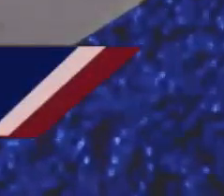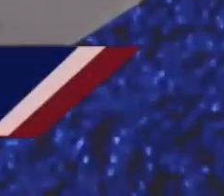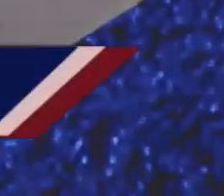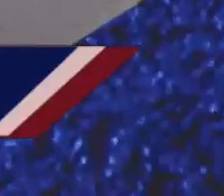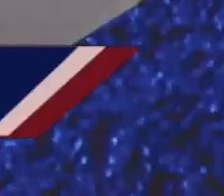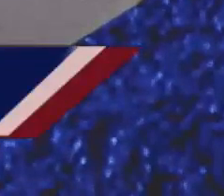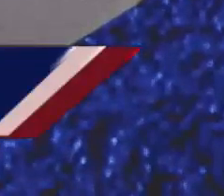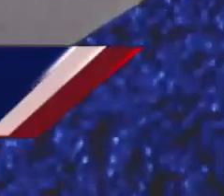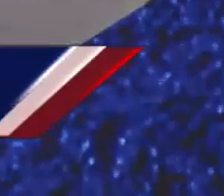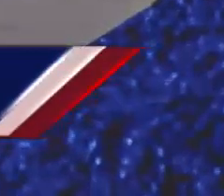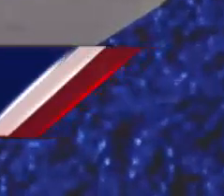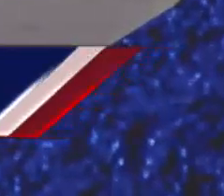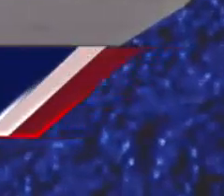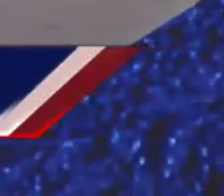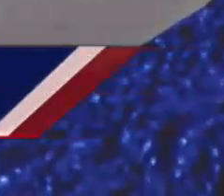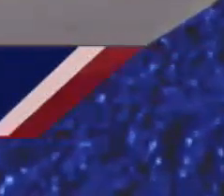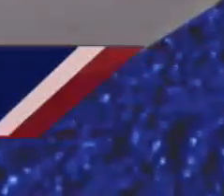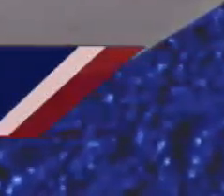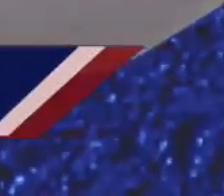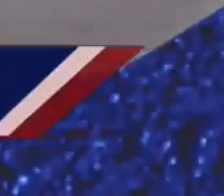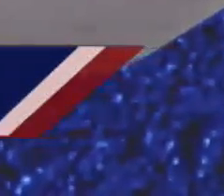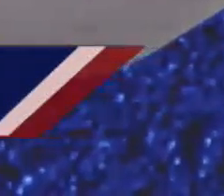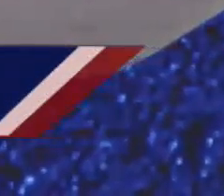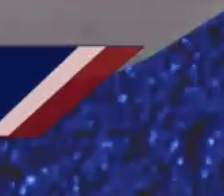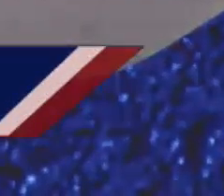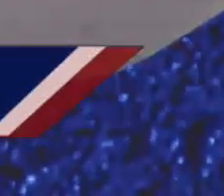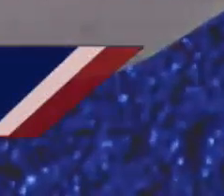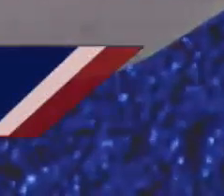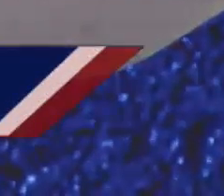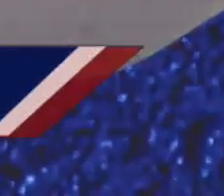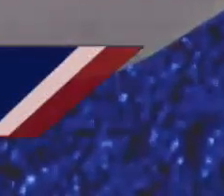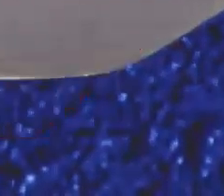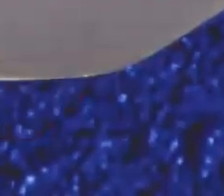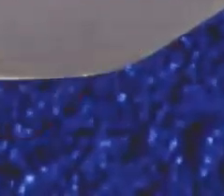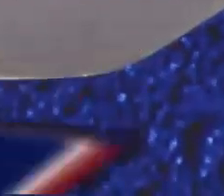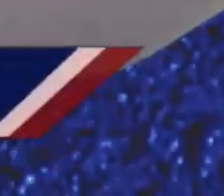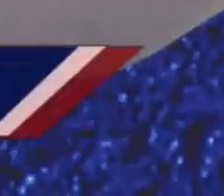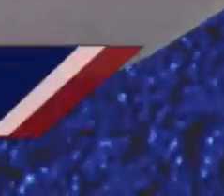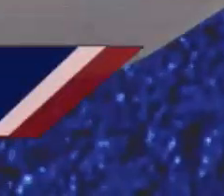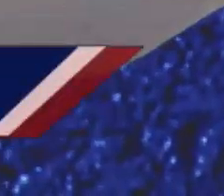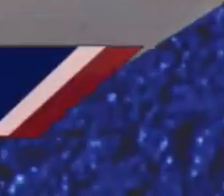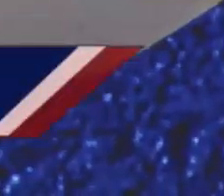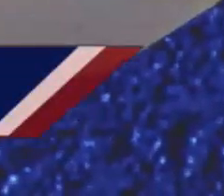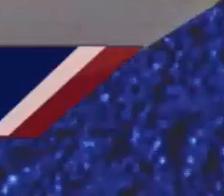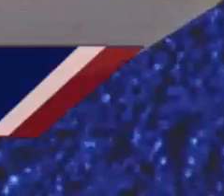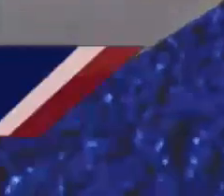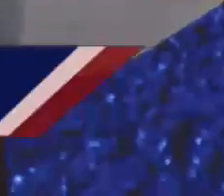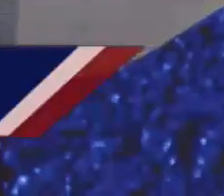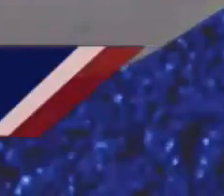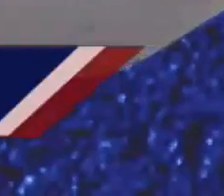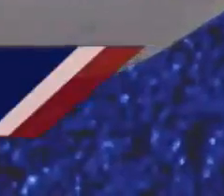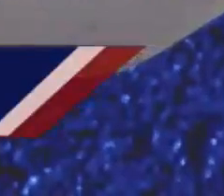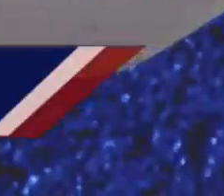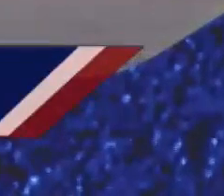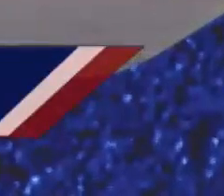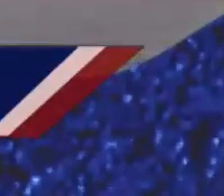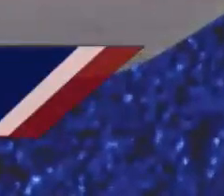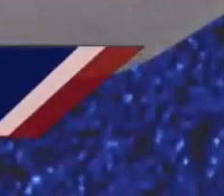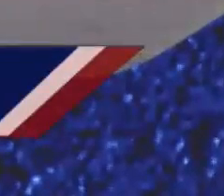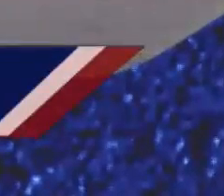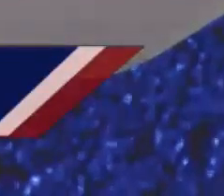separated unto Christ. Look at number one there. Number one is pleasing the supreme